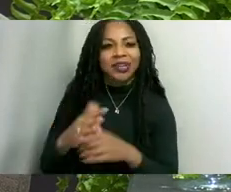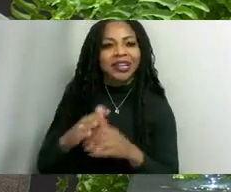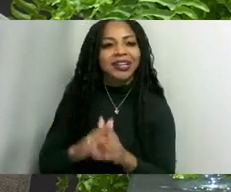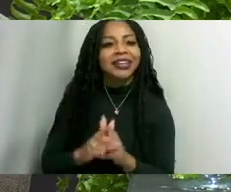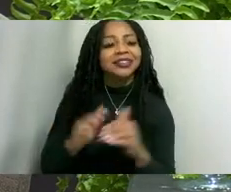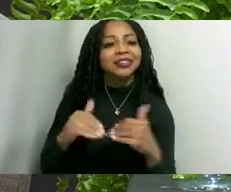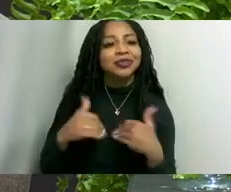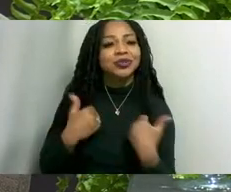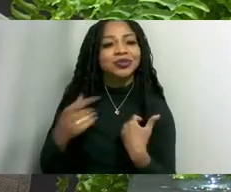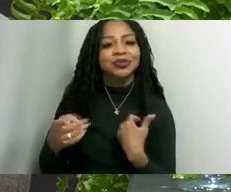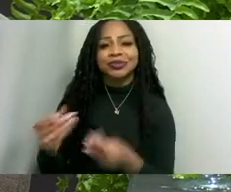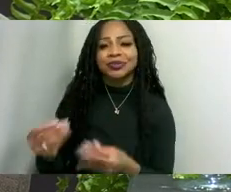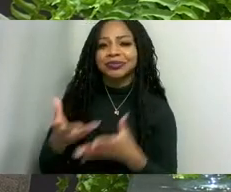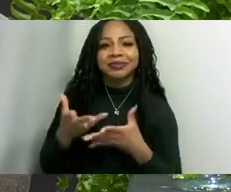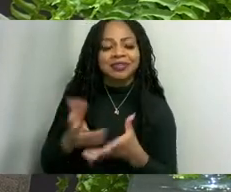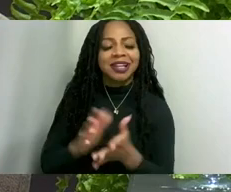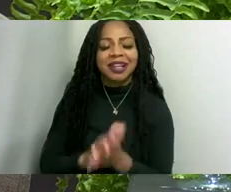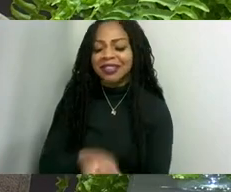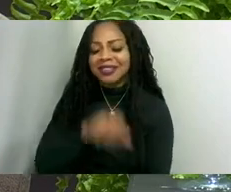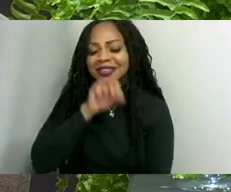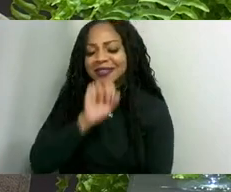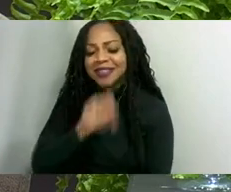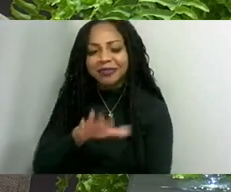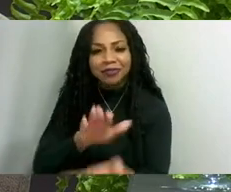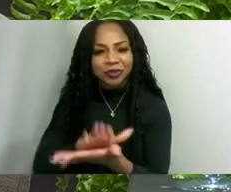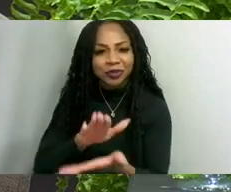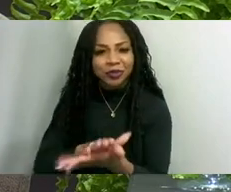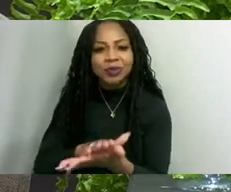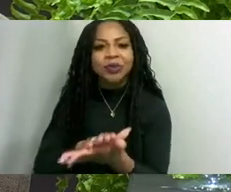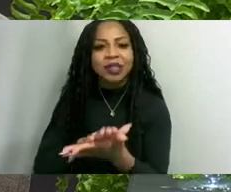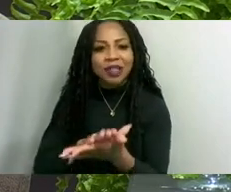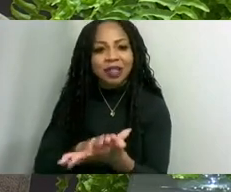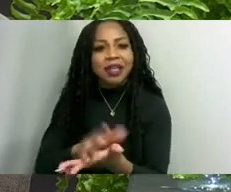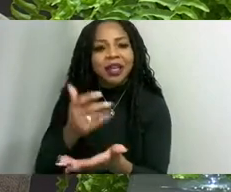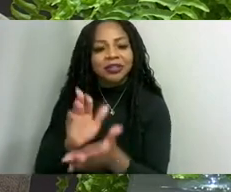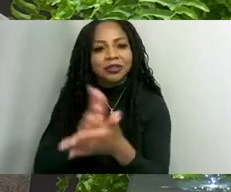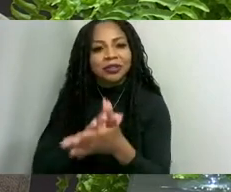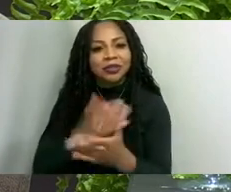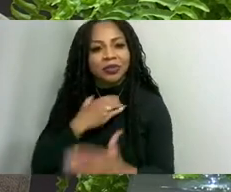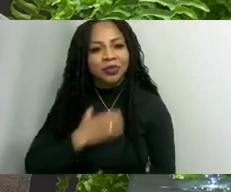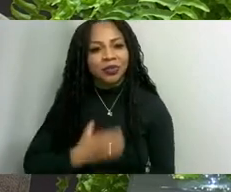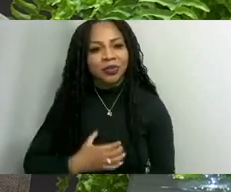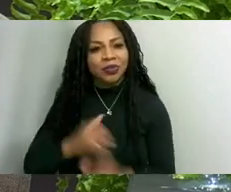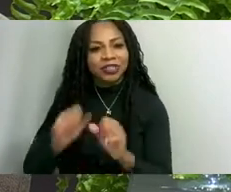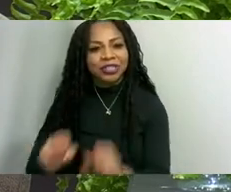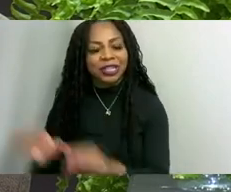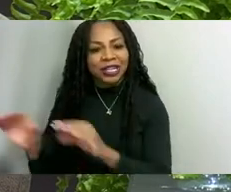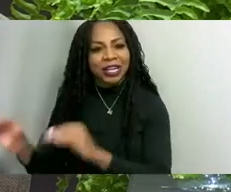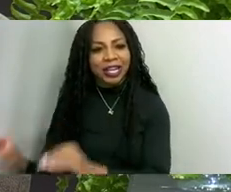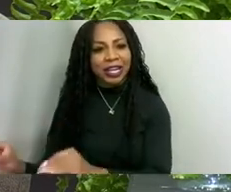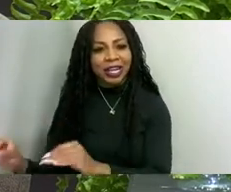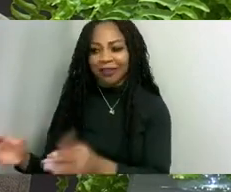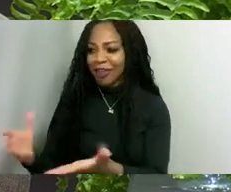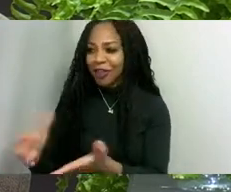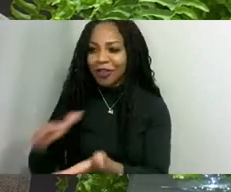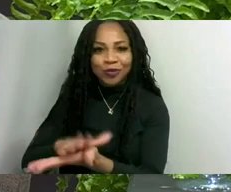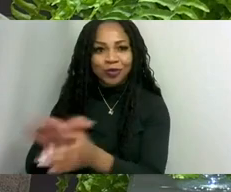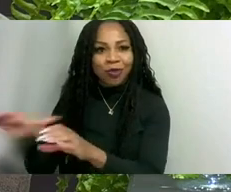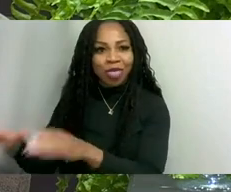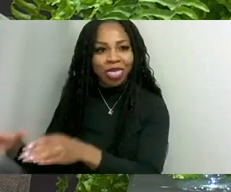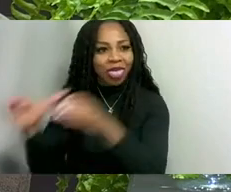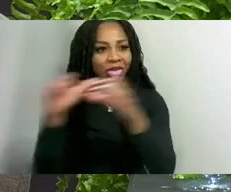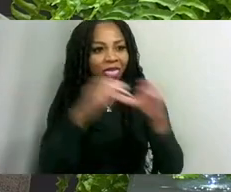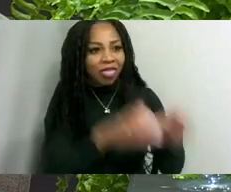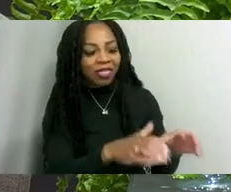If I could, I would take it to Winnipeg, because now he had to go to university and change school. And it's just the love of